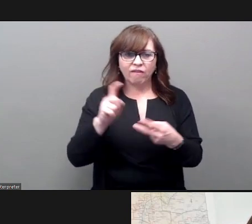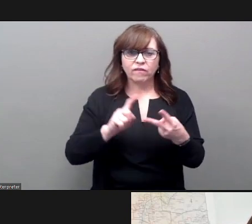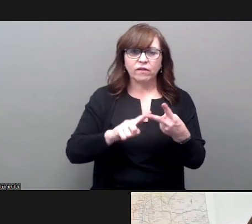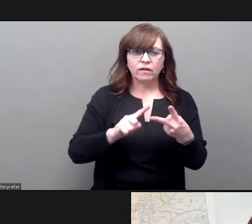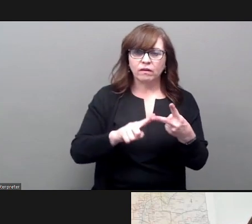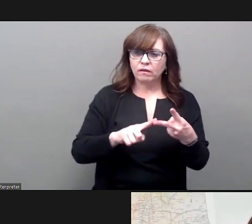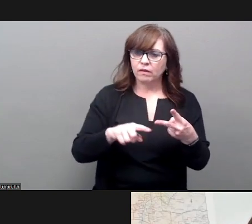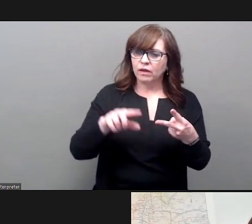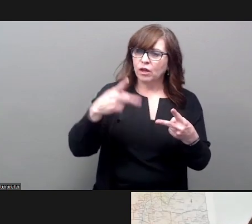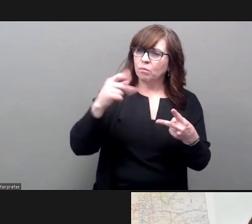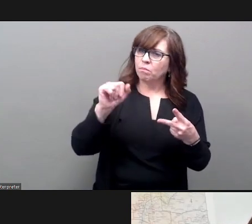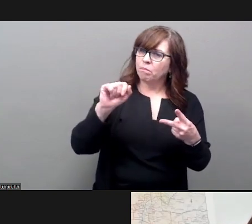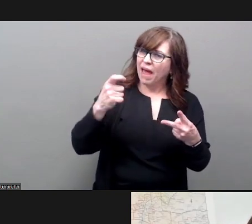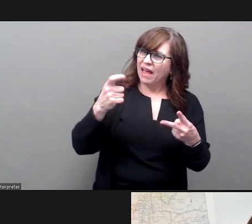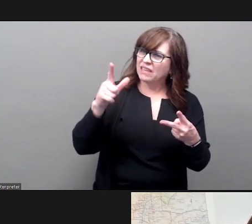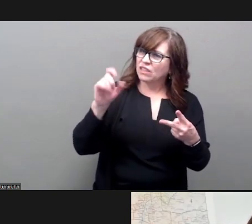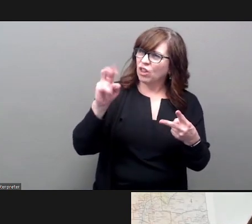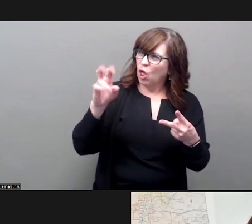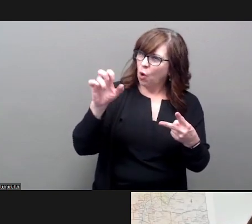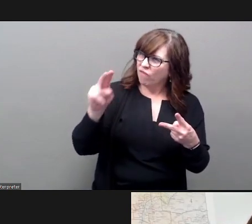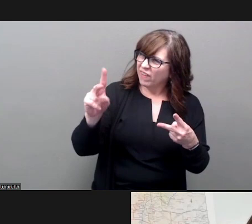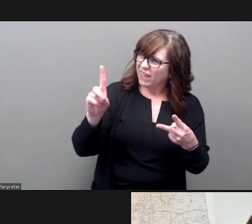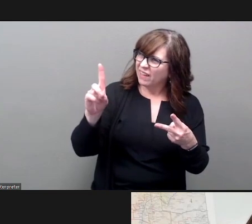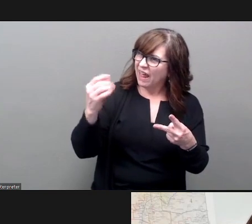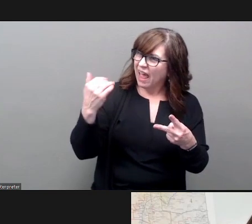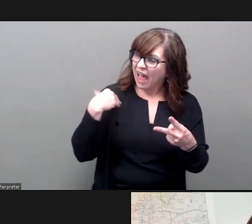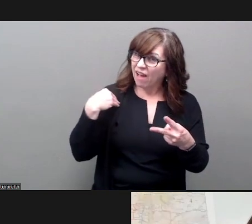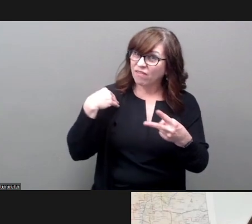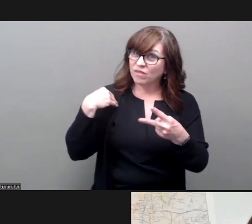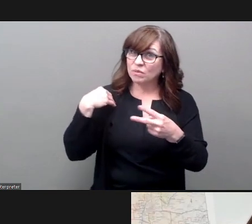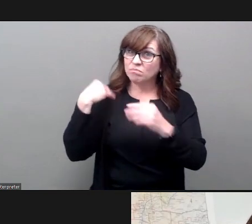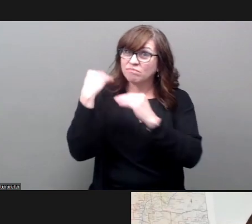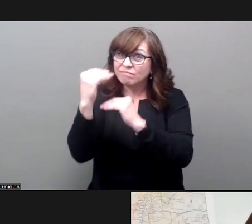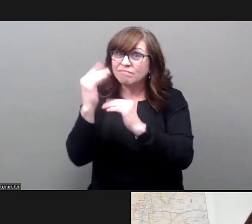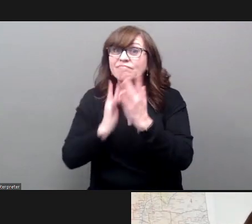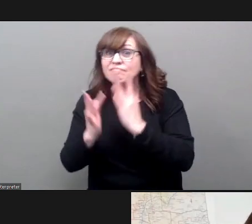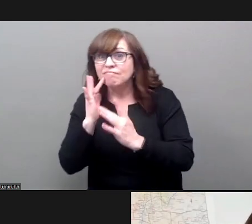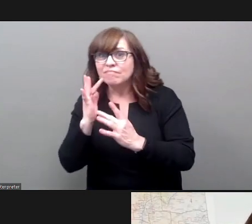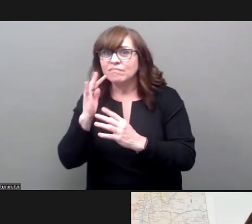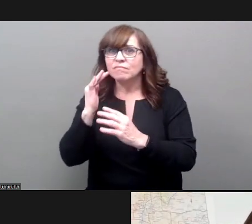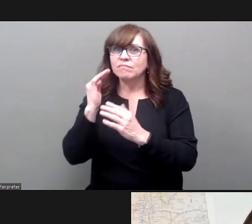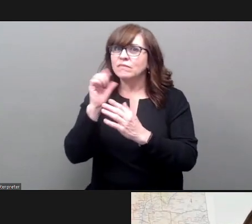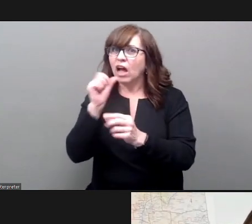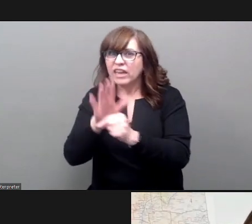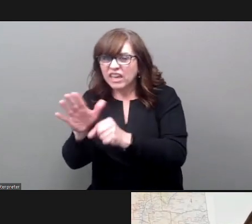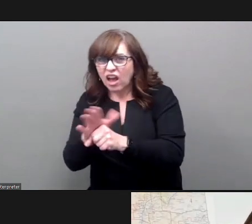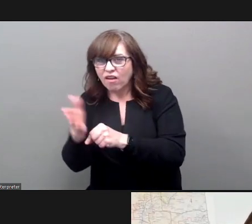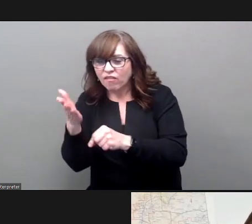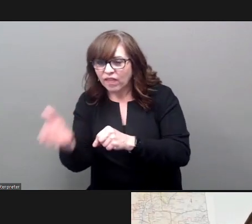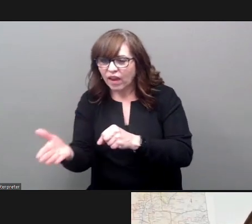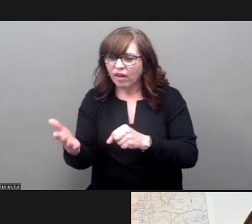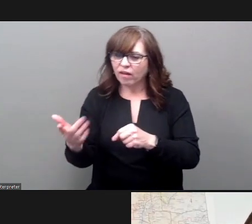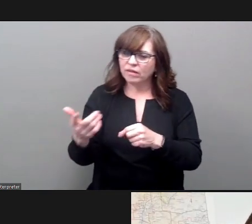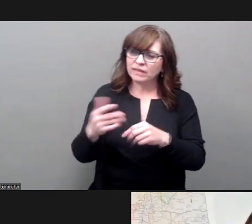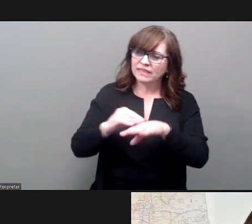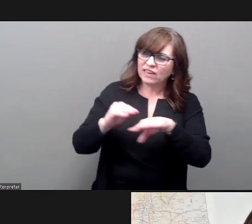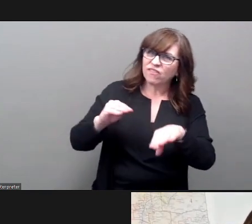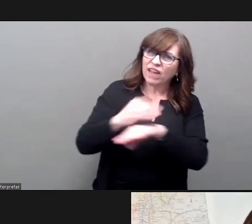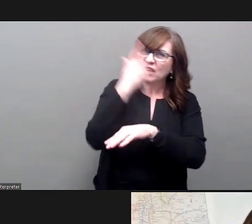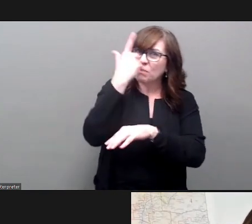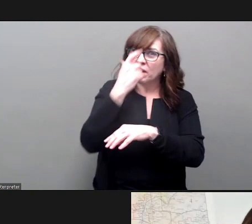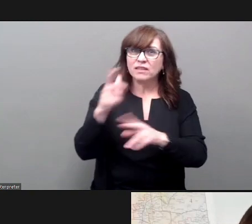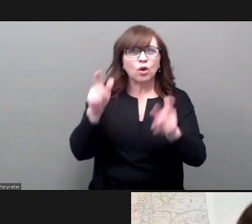the testing shortage affect Paxlovid's effectiveness because there's the quick turnaround?